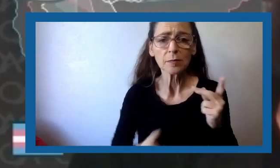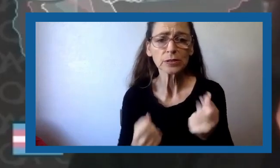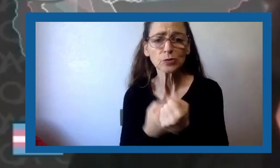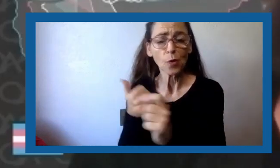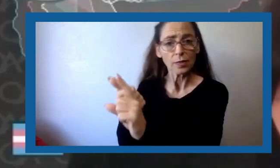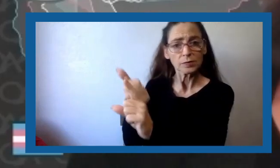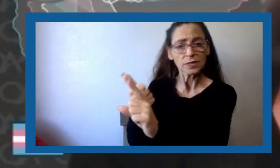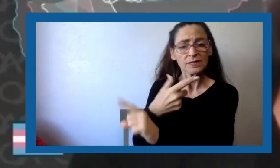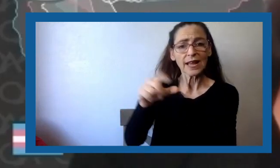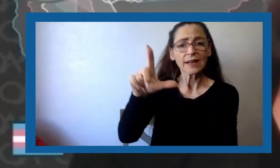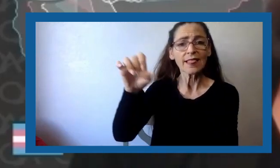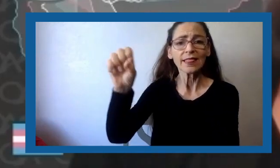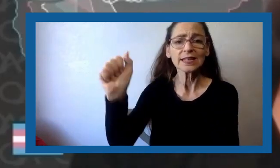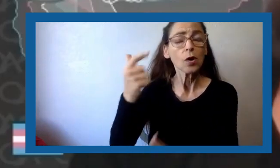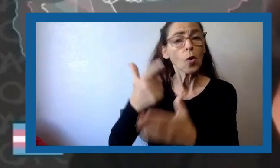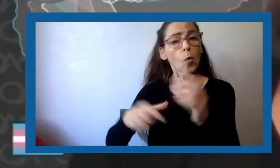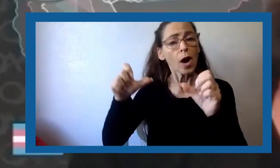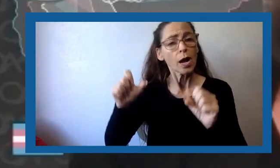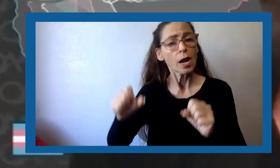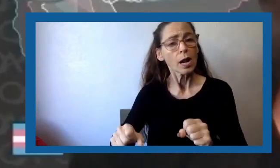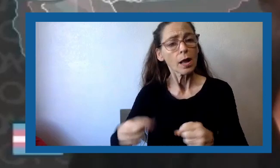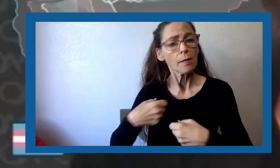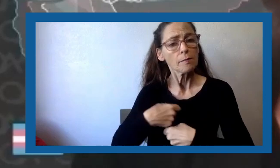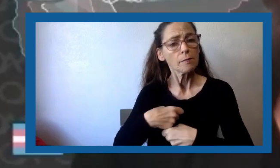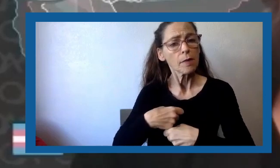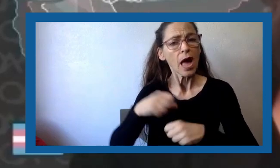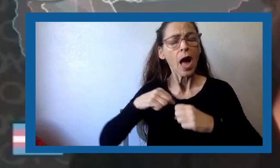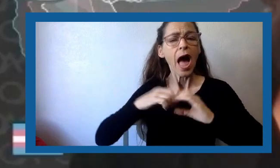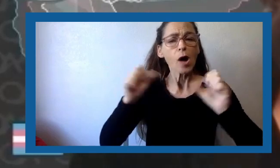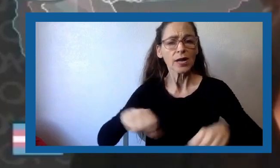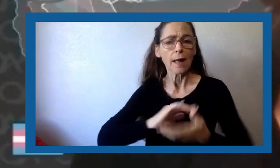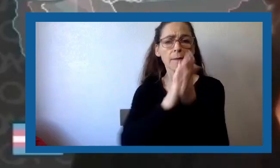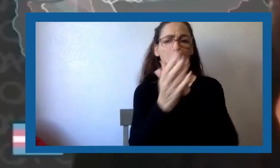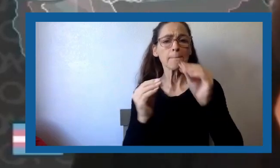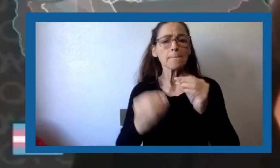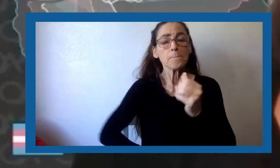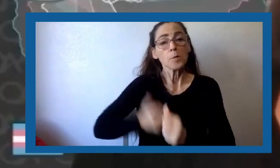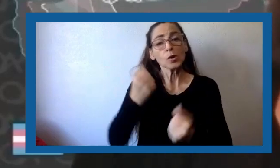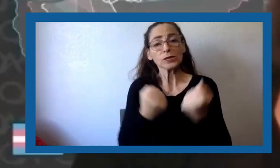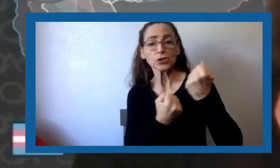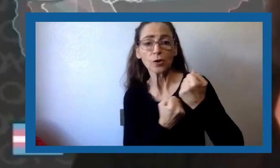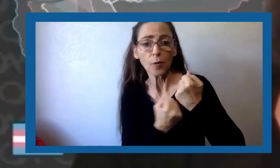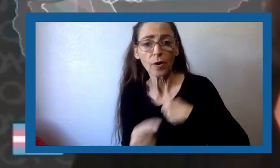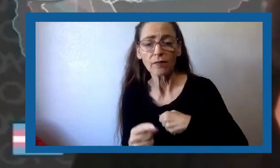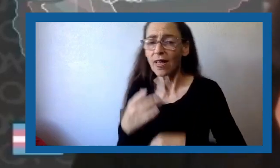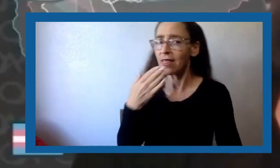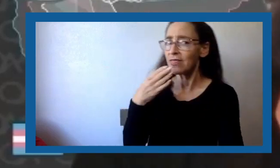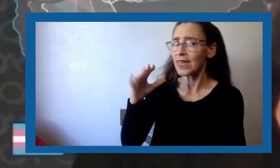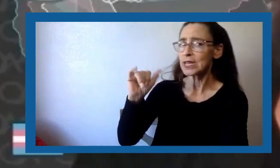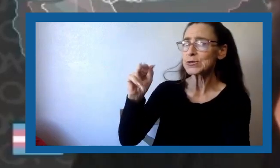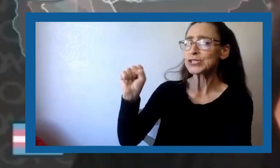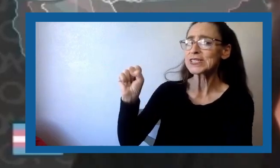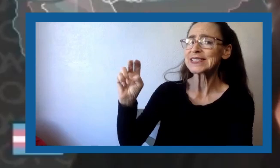from Lisa. What can allies do to be most supportive? So we'll take the first one for Justin. Thank you, Justin. Thank you,